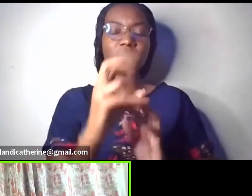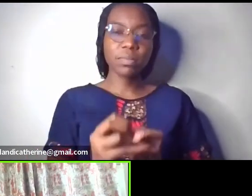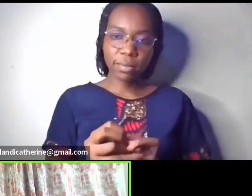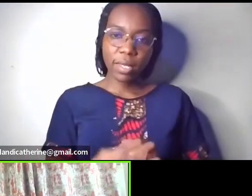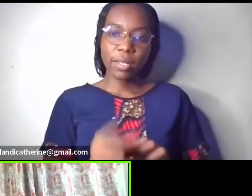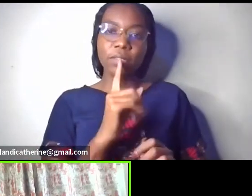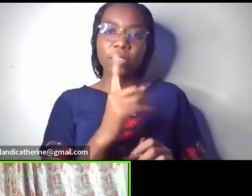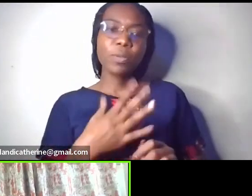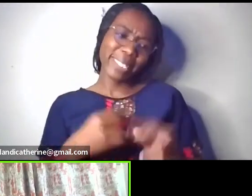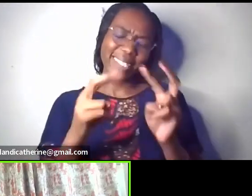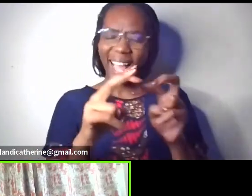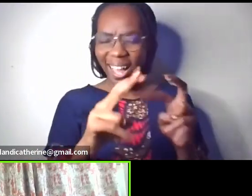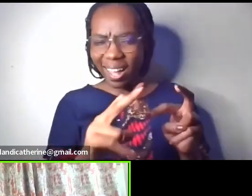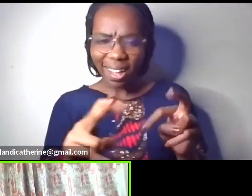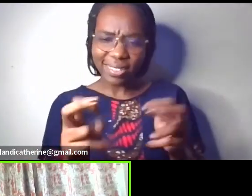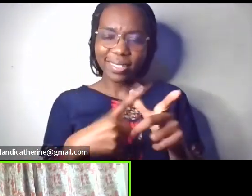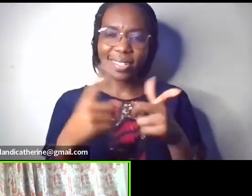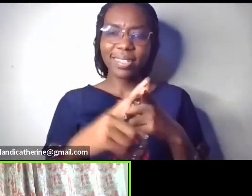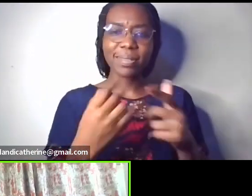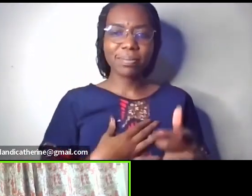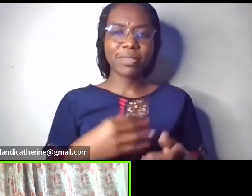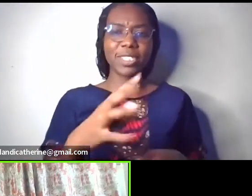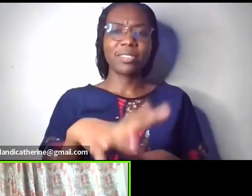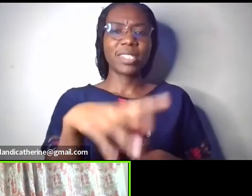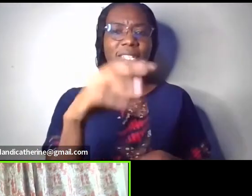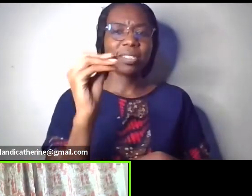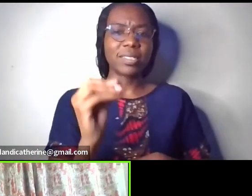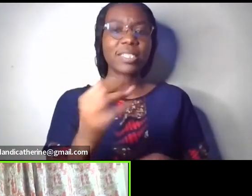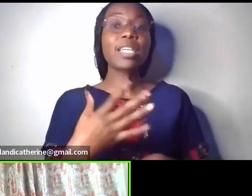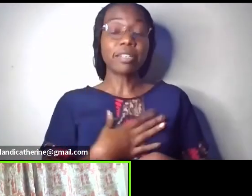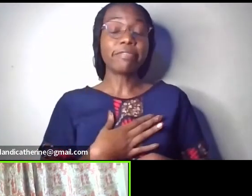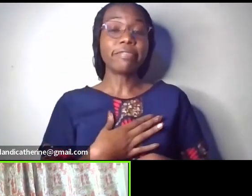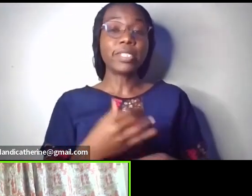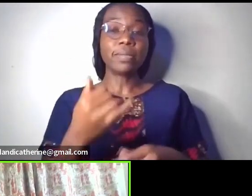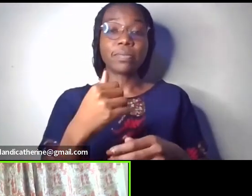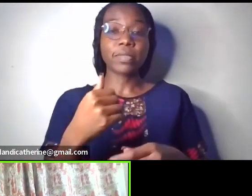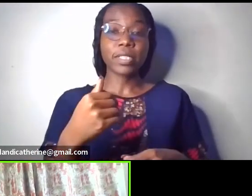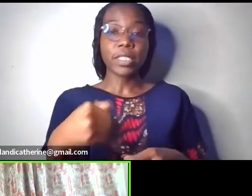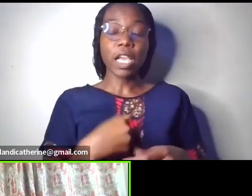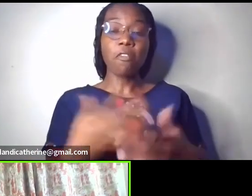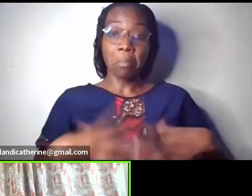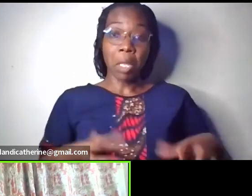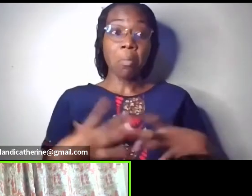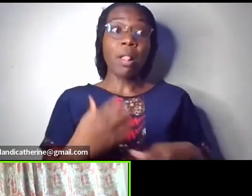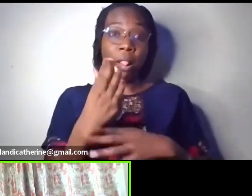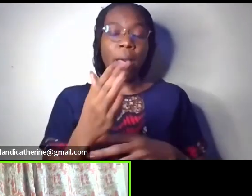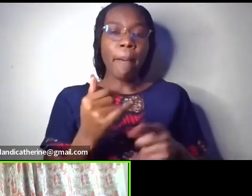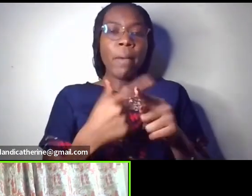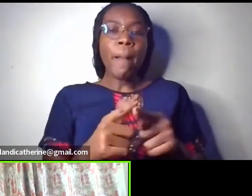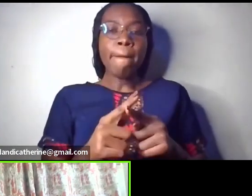did my research, understood what it was, and I found there were some players in this market in Nanyuki, but there were not too